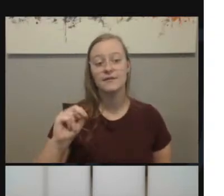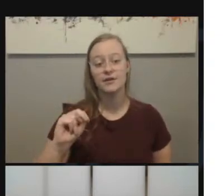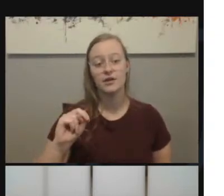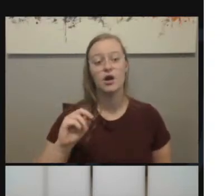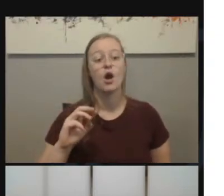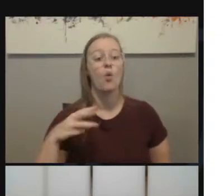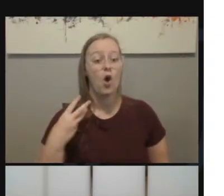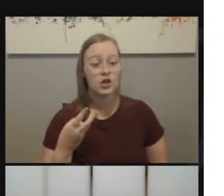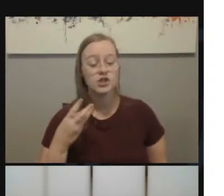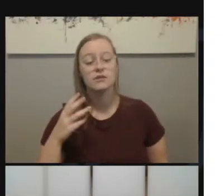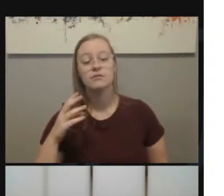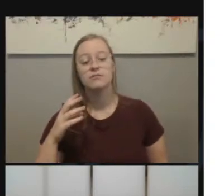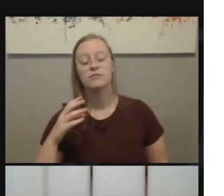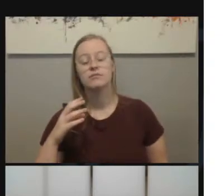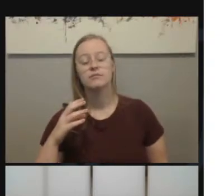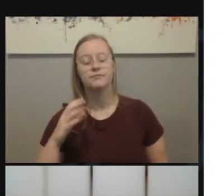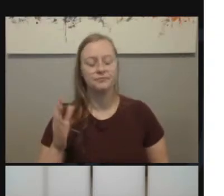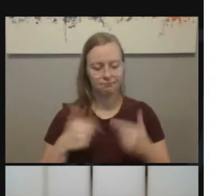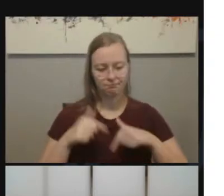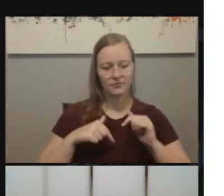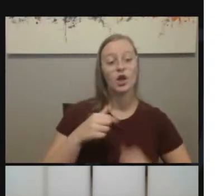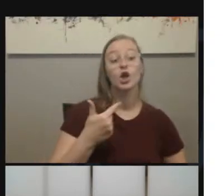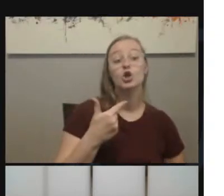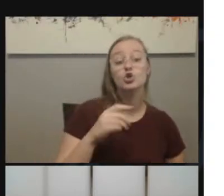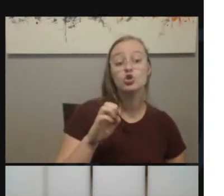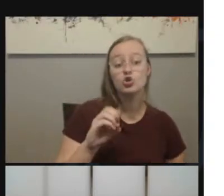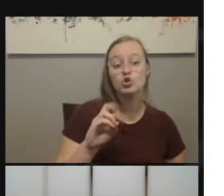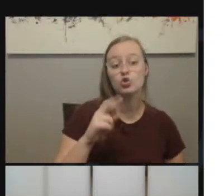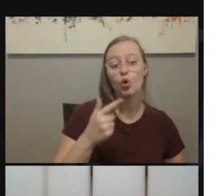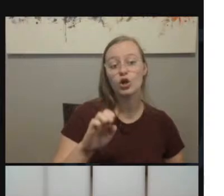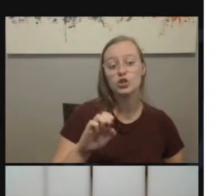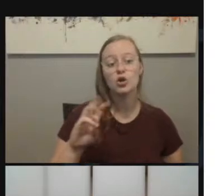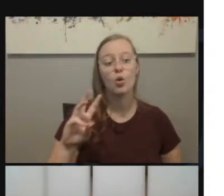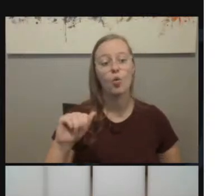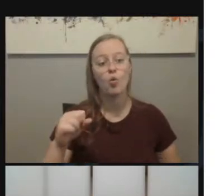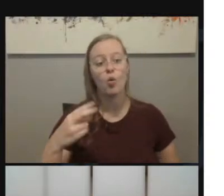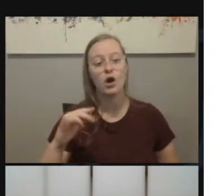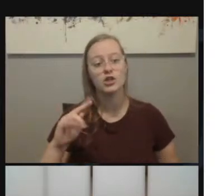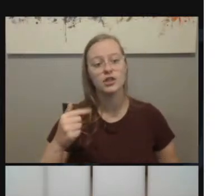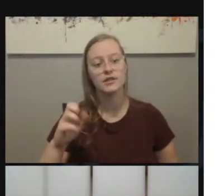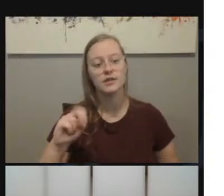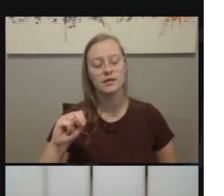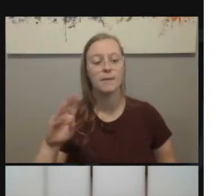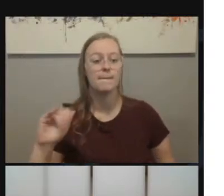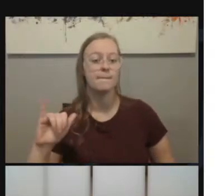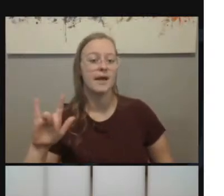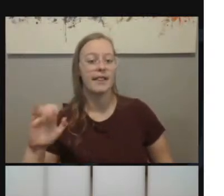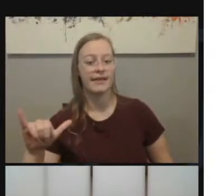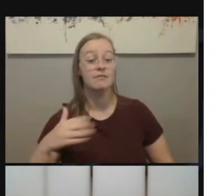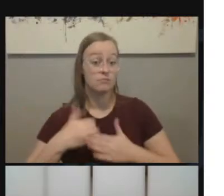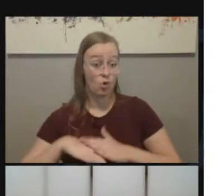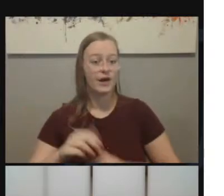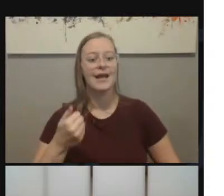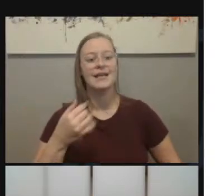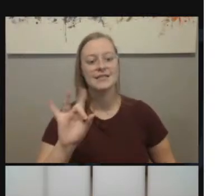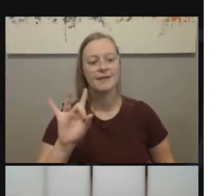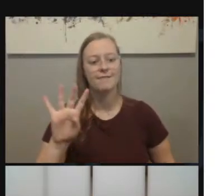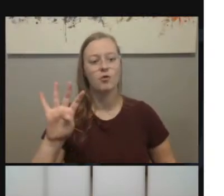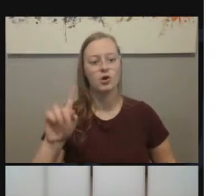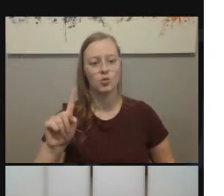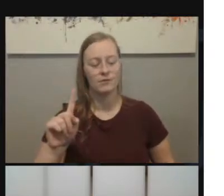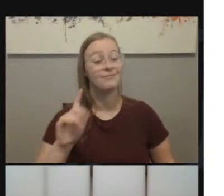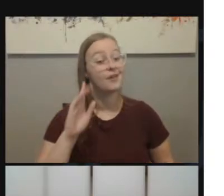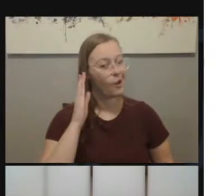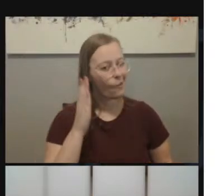Bailey, George Washington Bailey, born in 1841. We're going to come back to